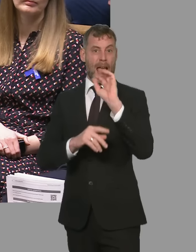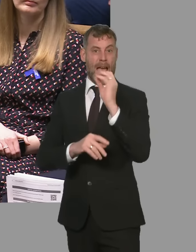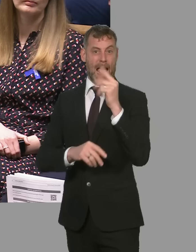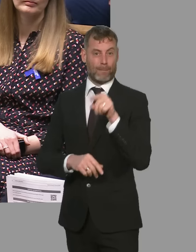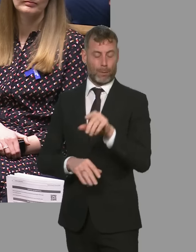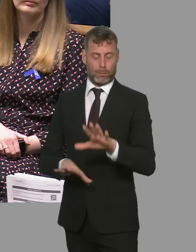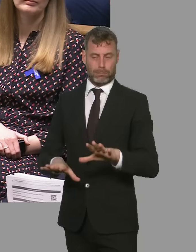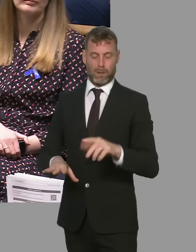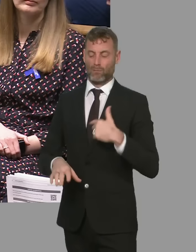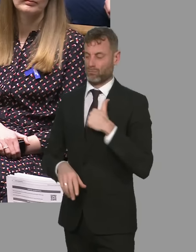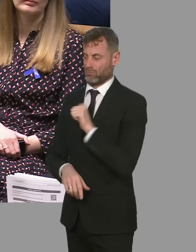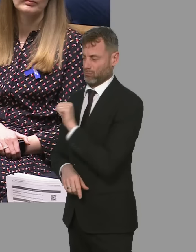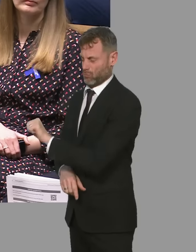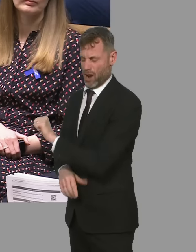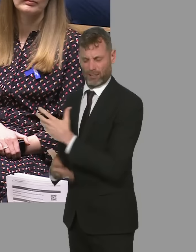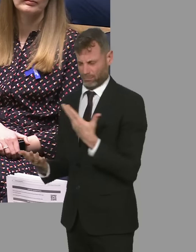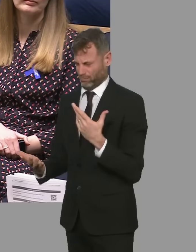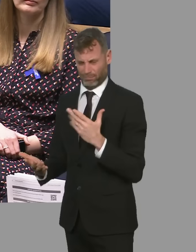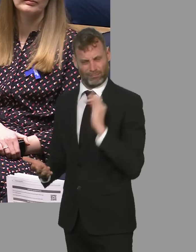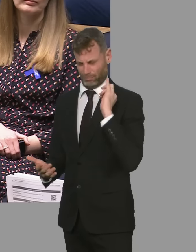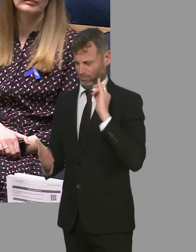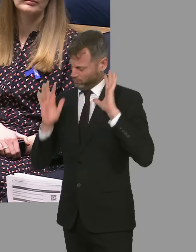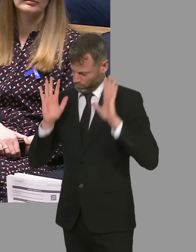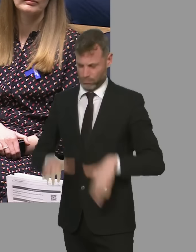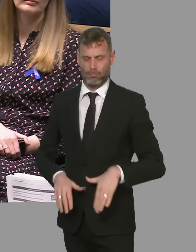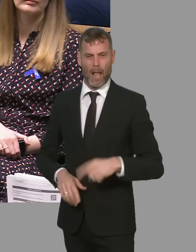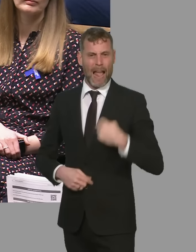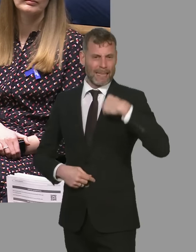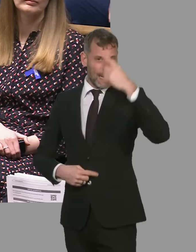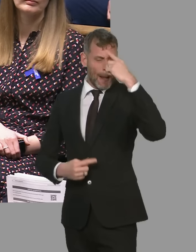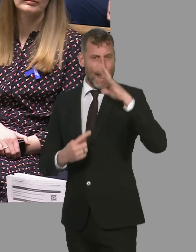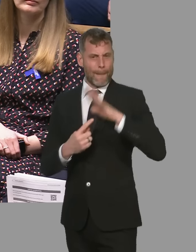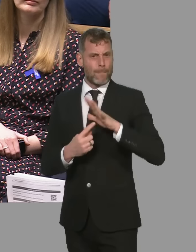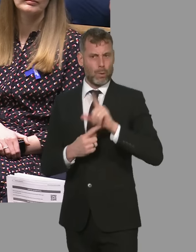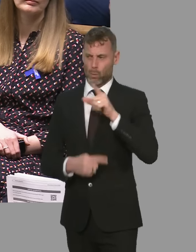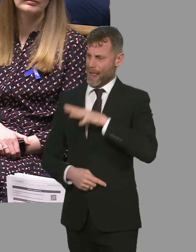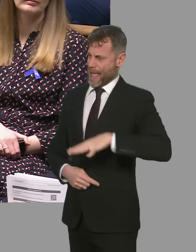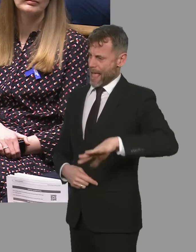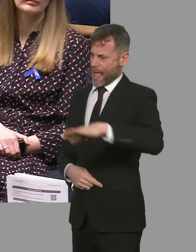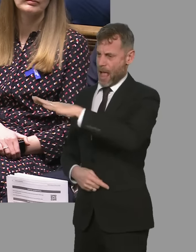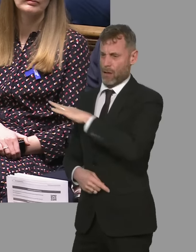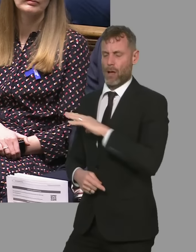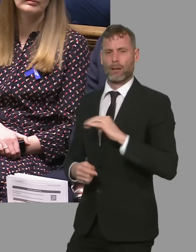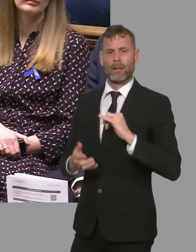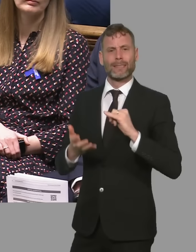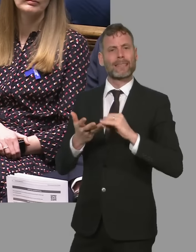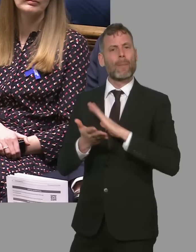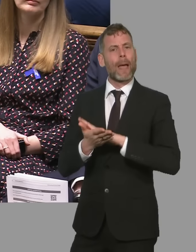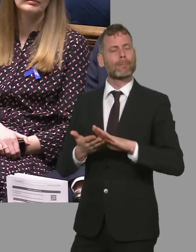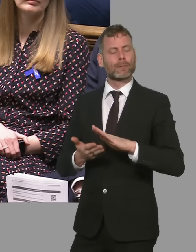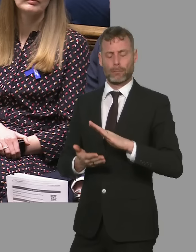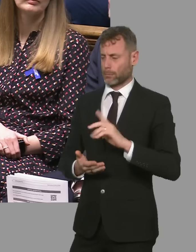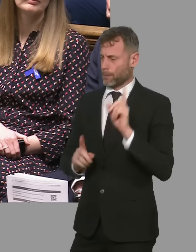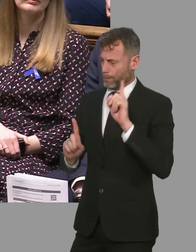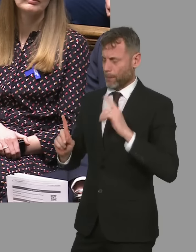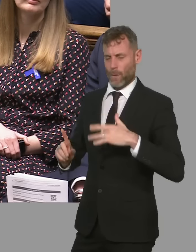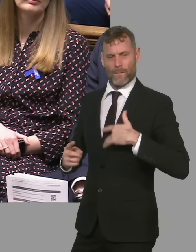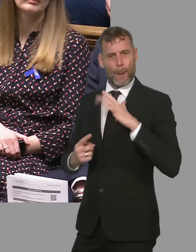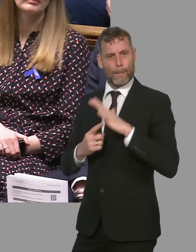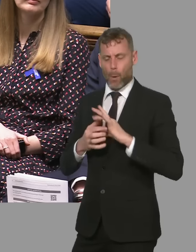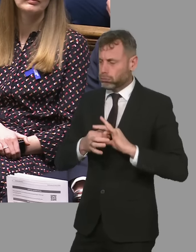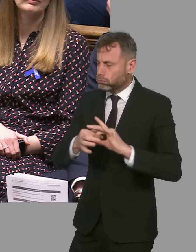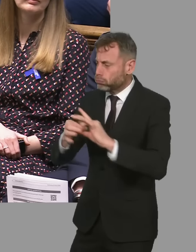matters deeply to my constituents in Southampton. Shamefully, it doesn't matter at all to some, particularly